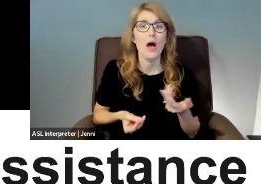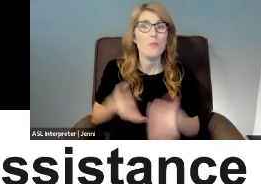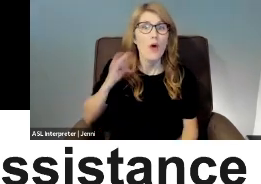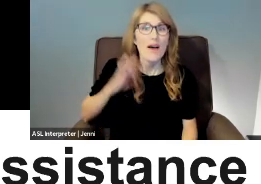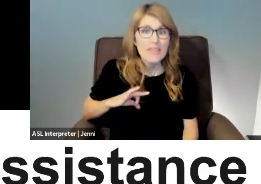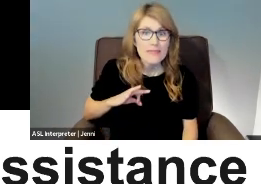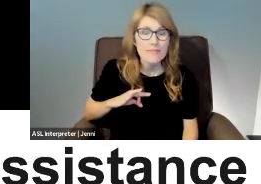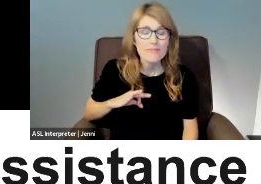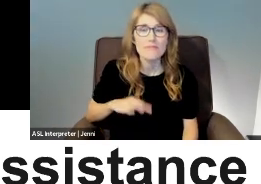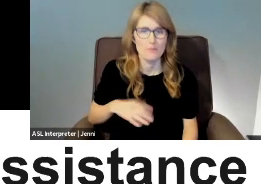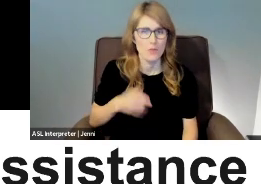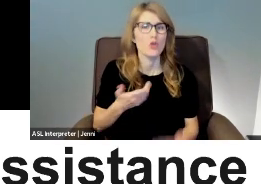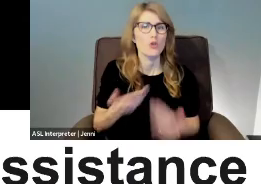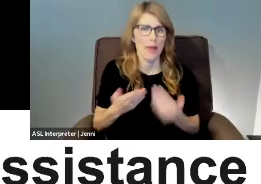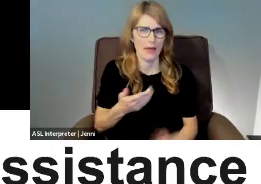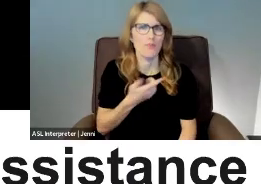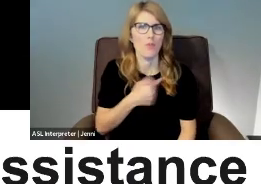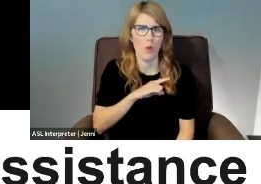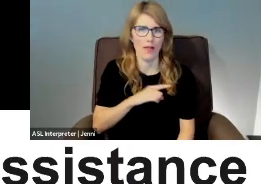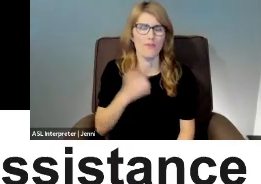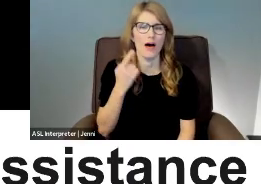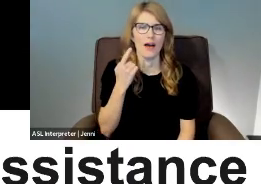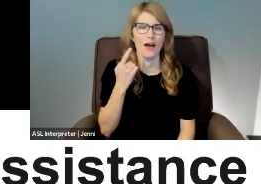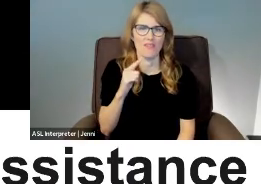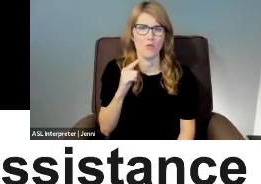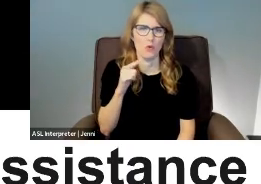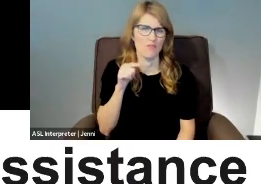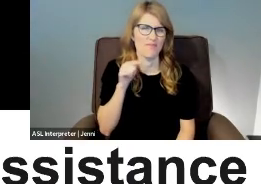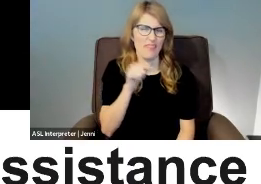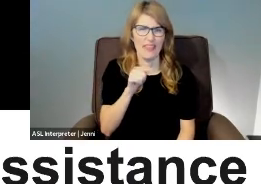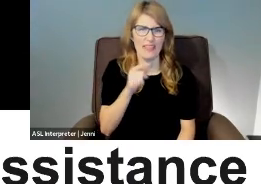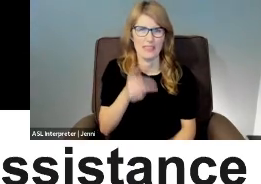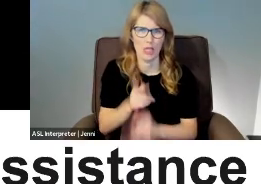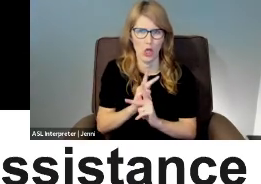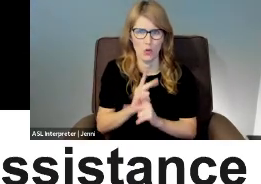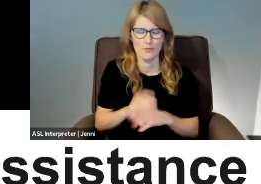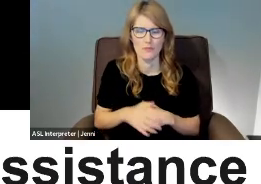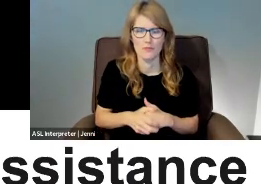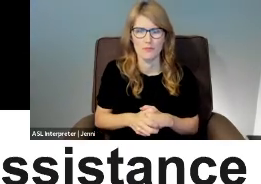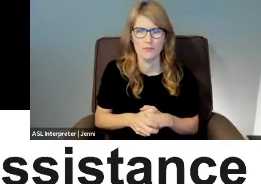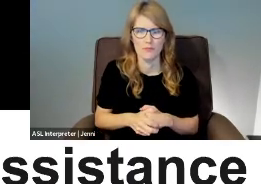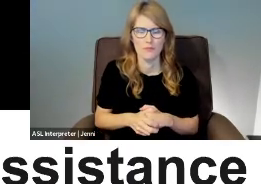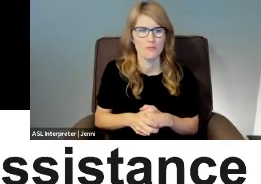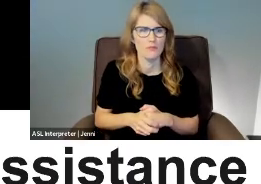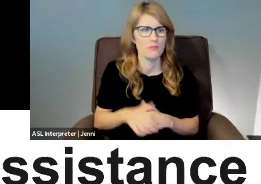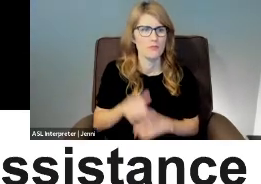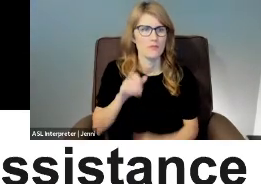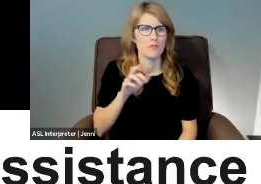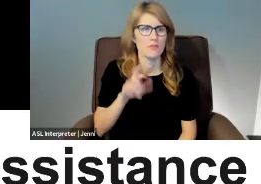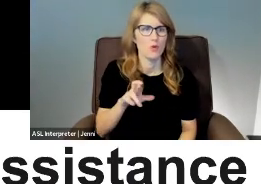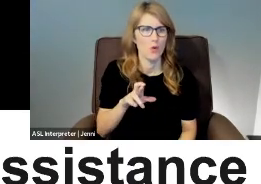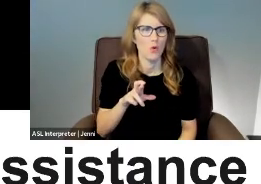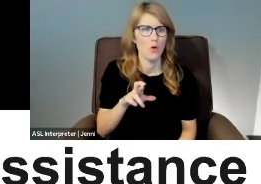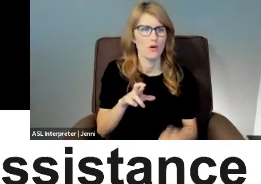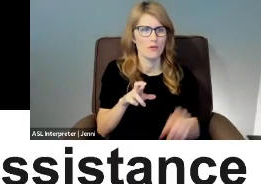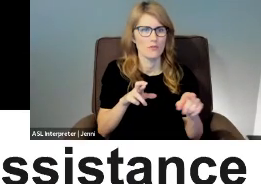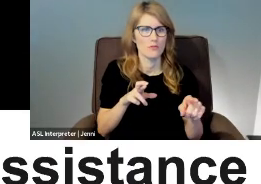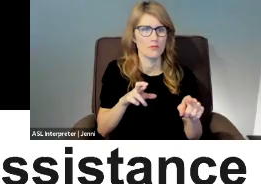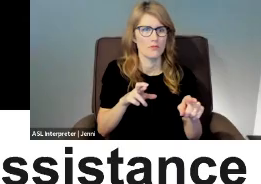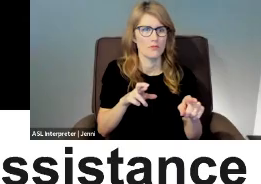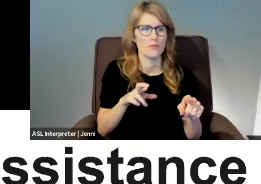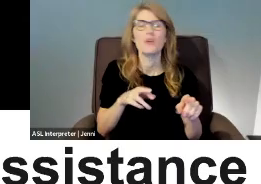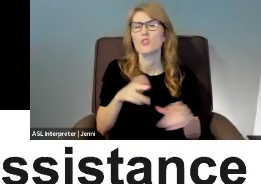profit, you may qualify for this loan, or a decline in sale. could help cover